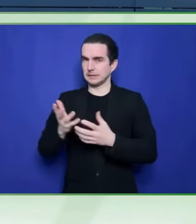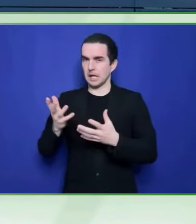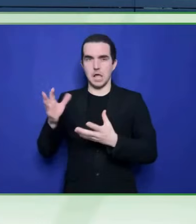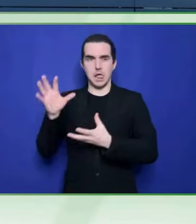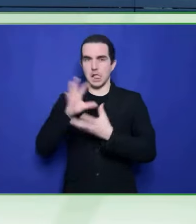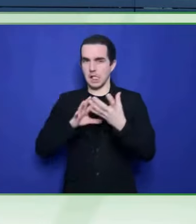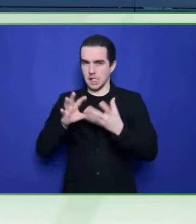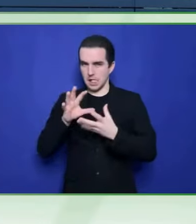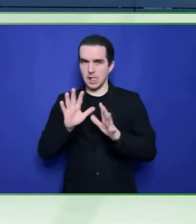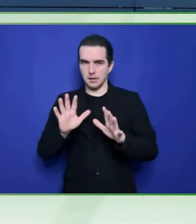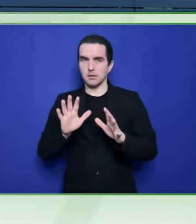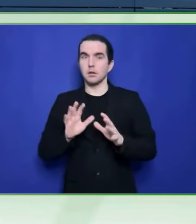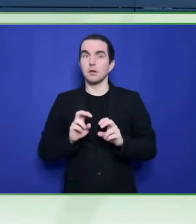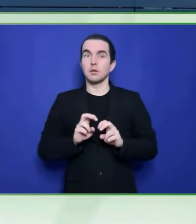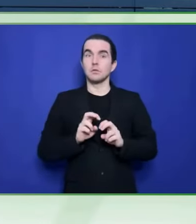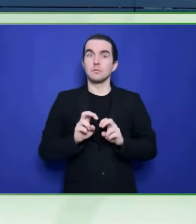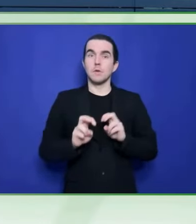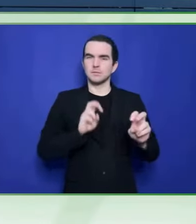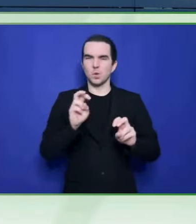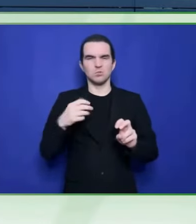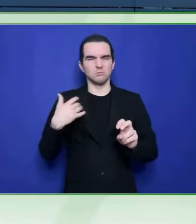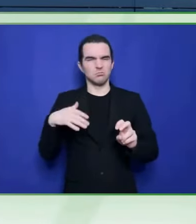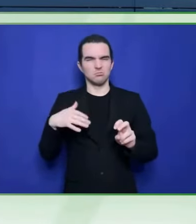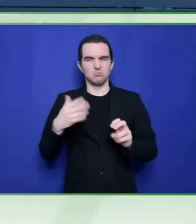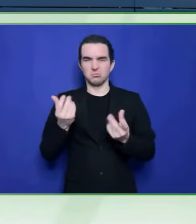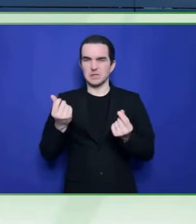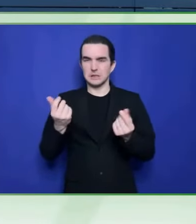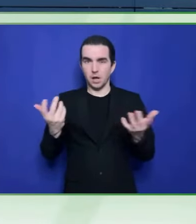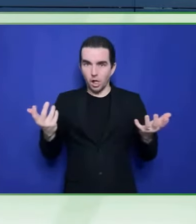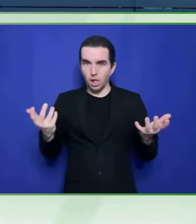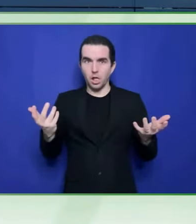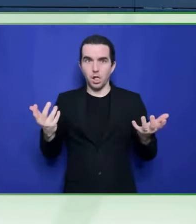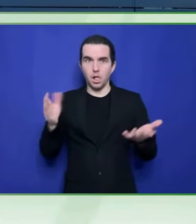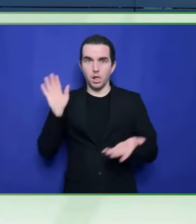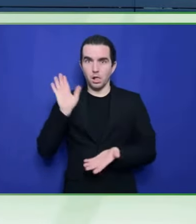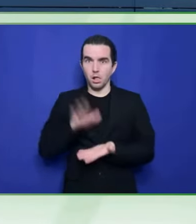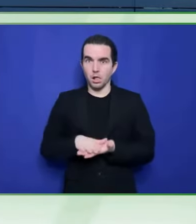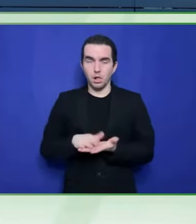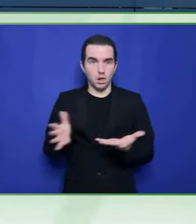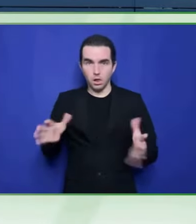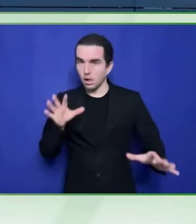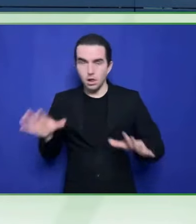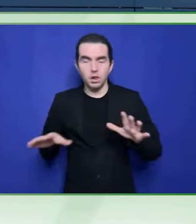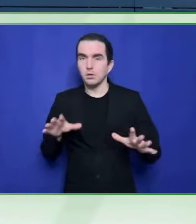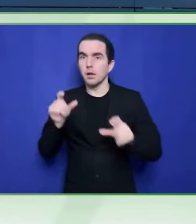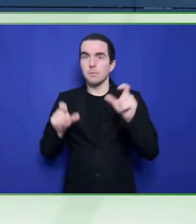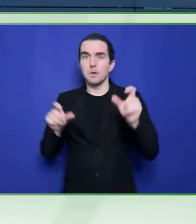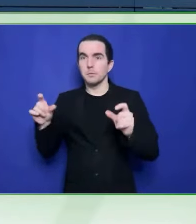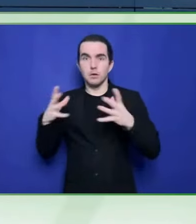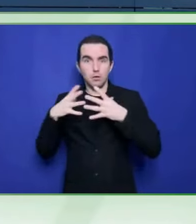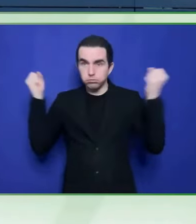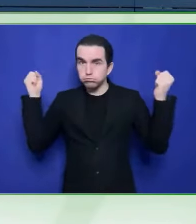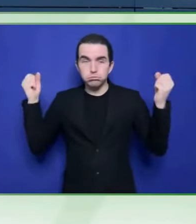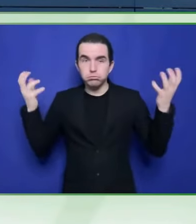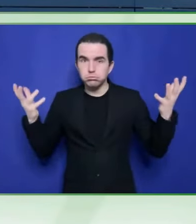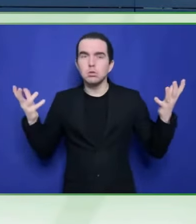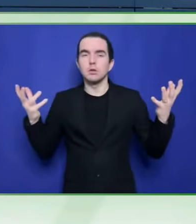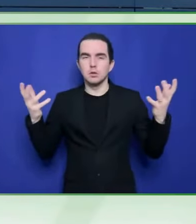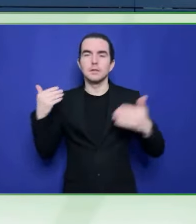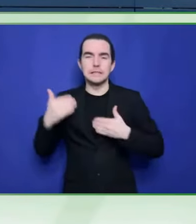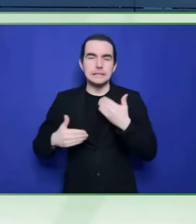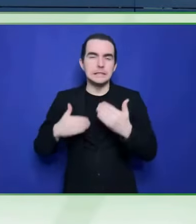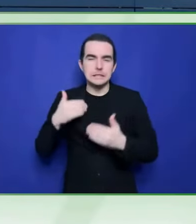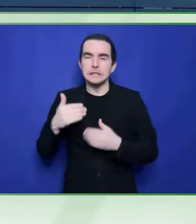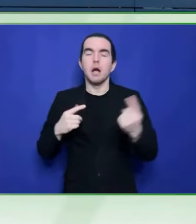all aware of the Americans with the Disabilities Act, which came to force in the 1990s, but it didn't fund or enforce